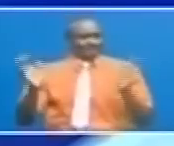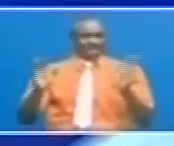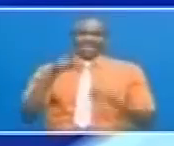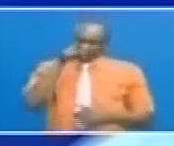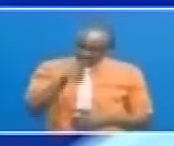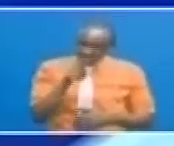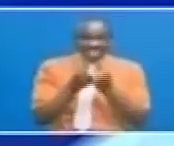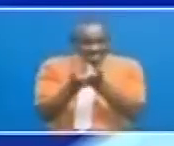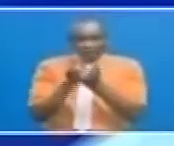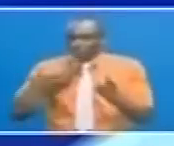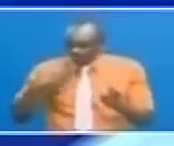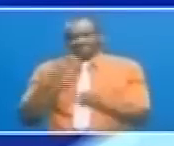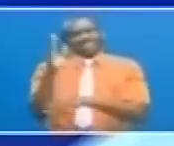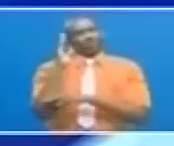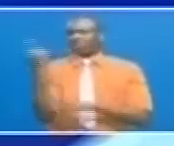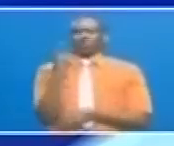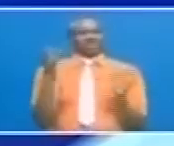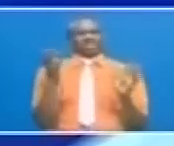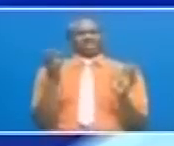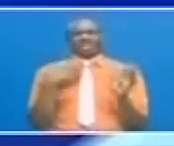raid on the ship was a security issue.